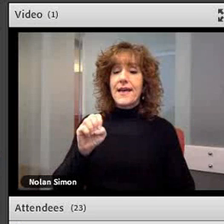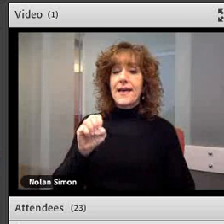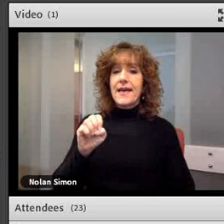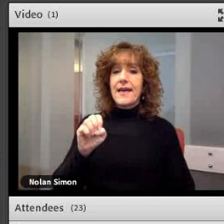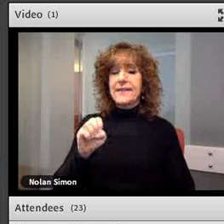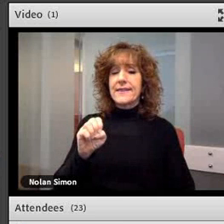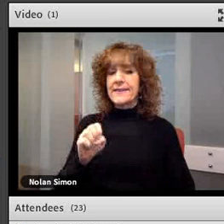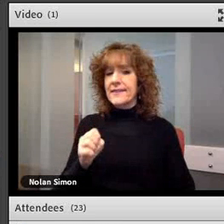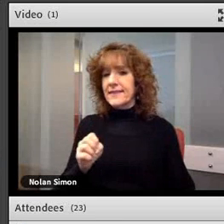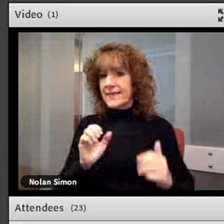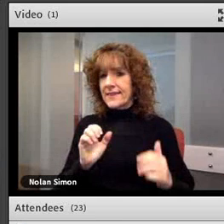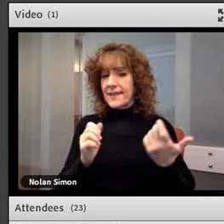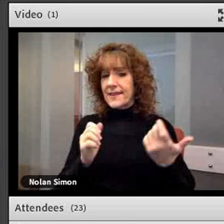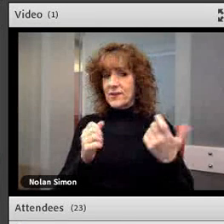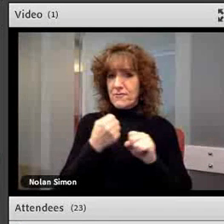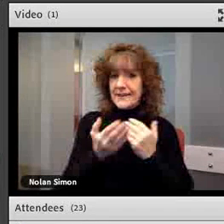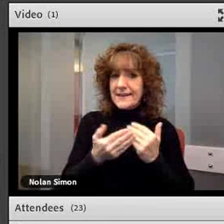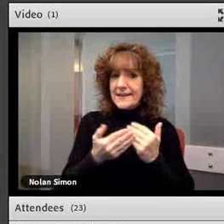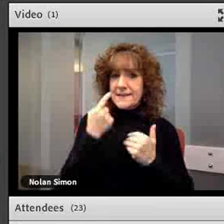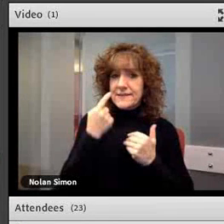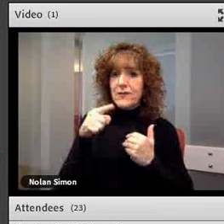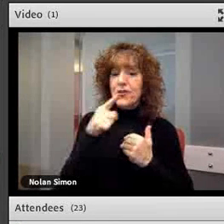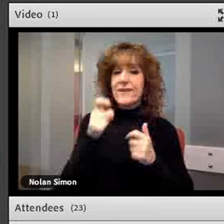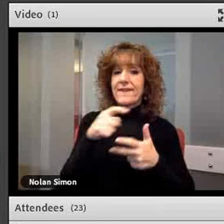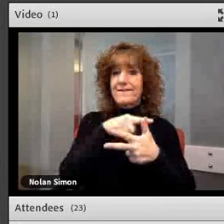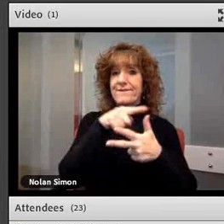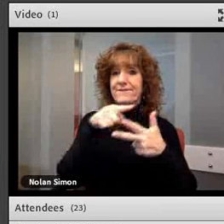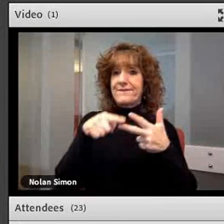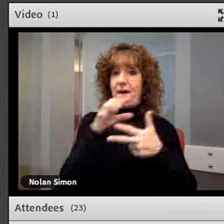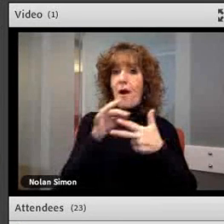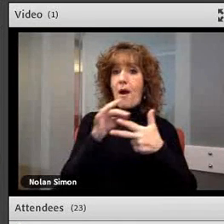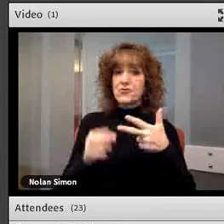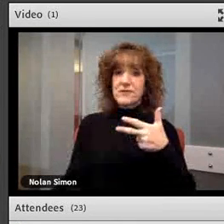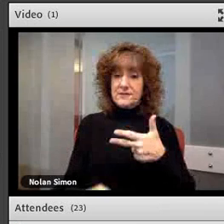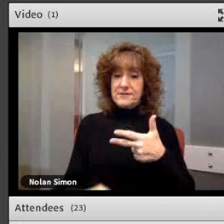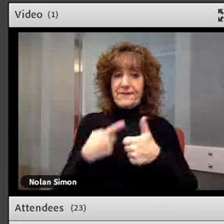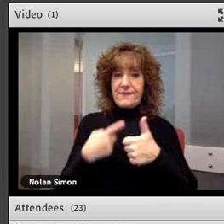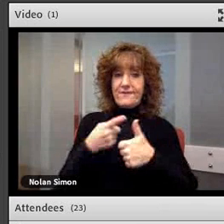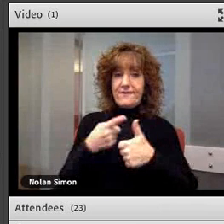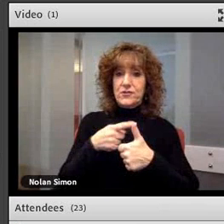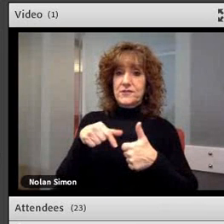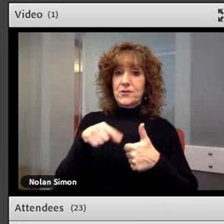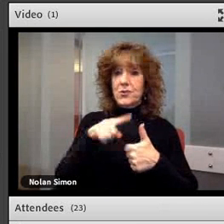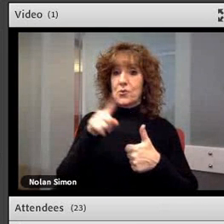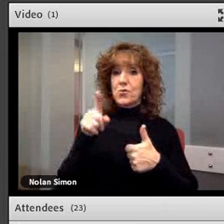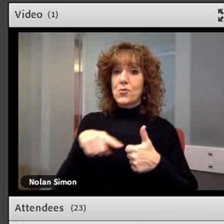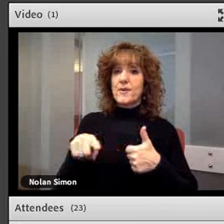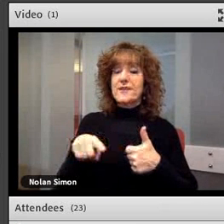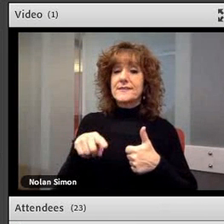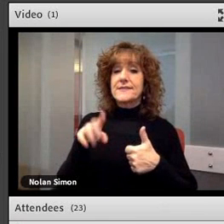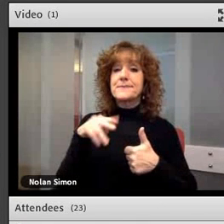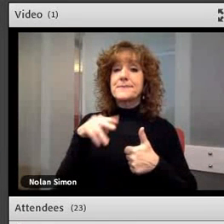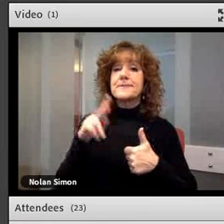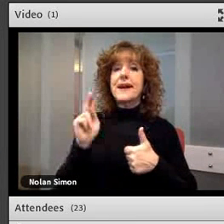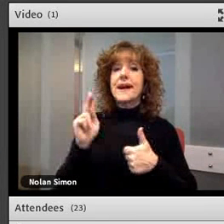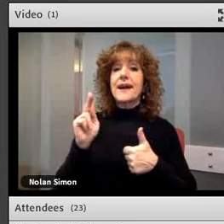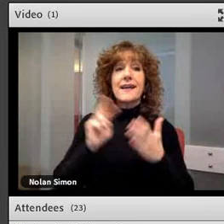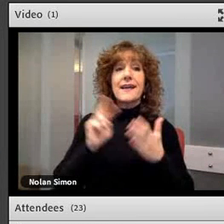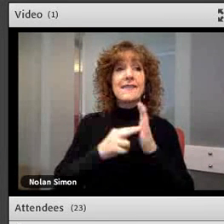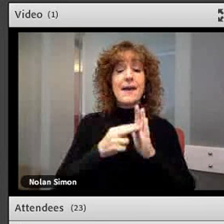efficient for you, we give you 3 options. So one is you can go into your quiz bank. Now this is all